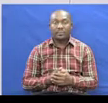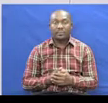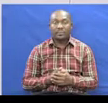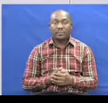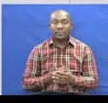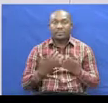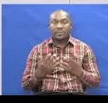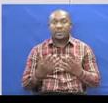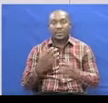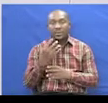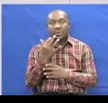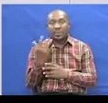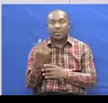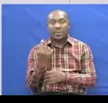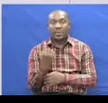number one,